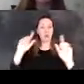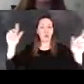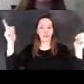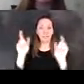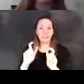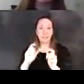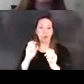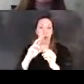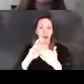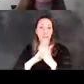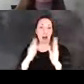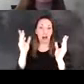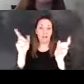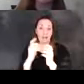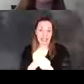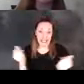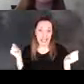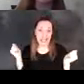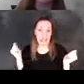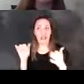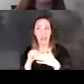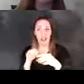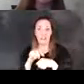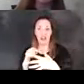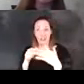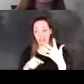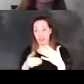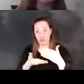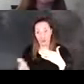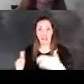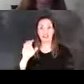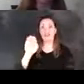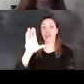altogether, it can have major implications for the rest of their ecosystem.